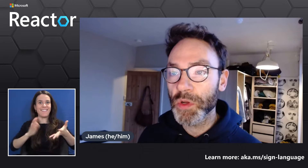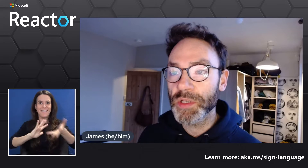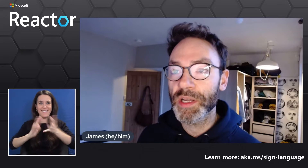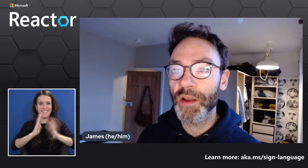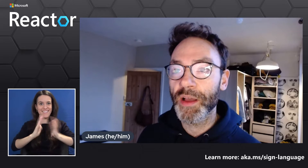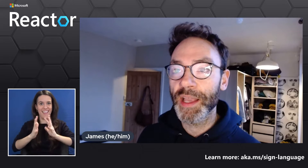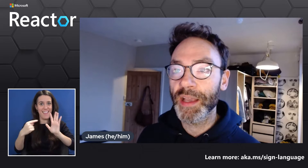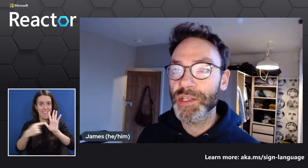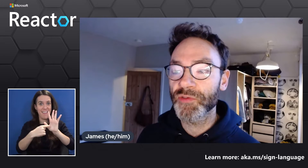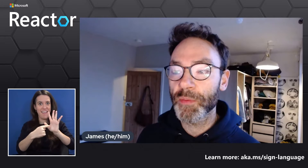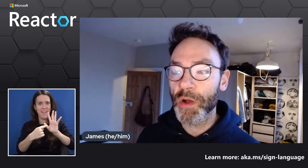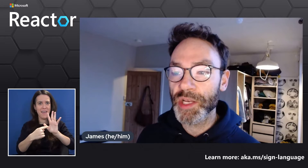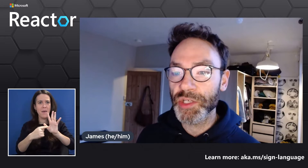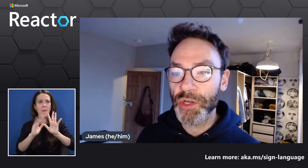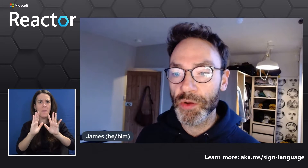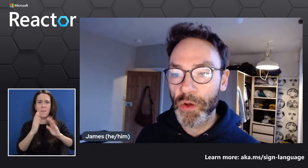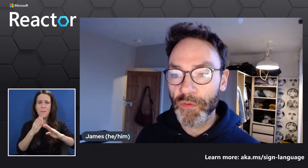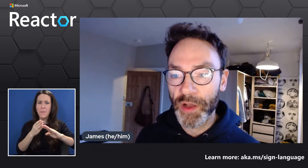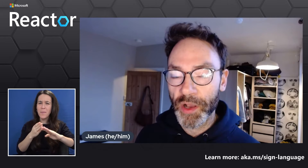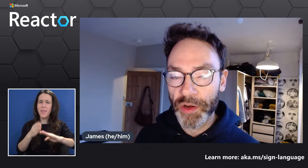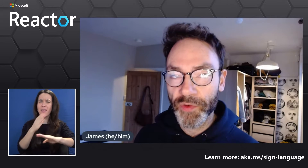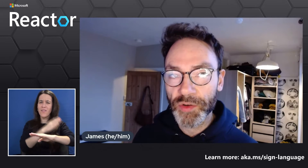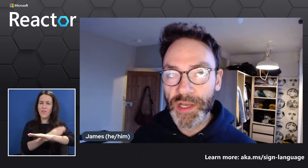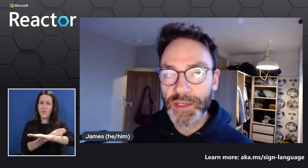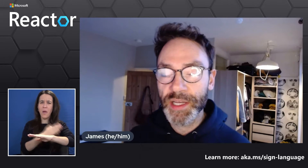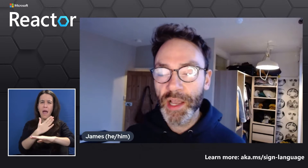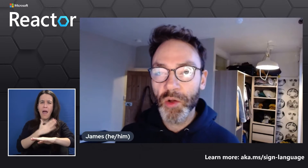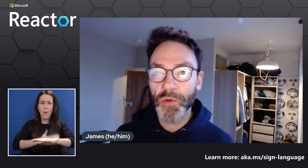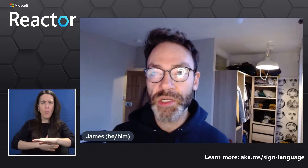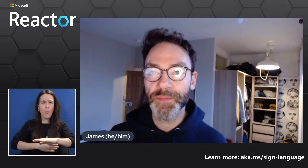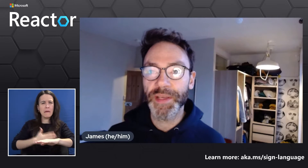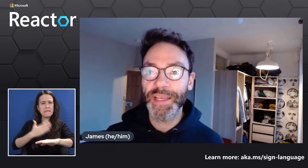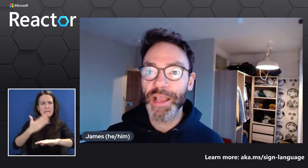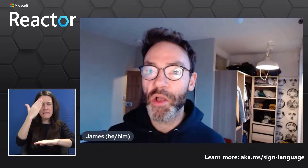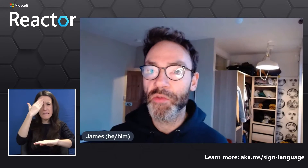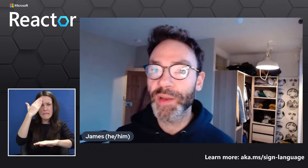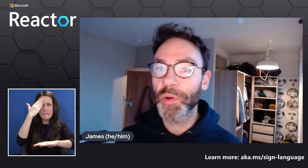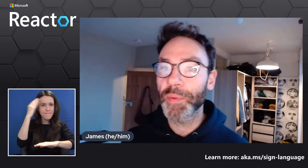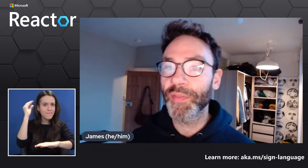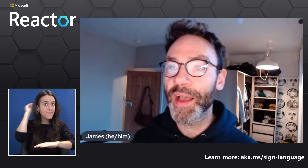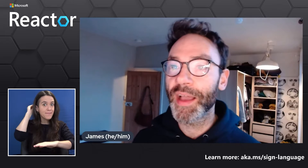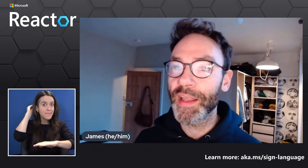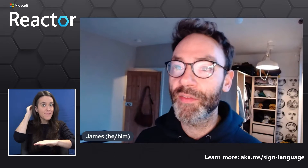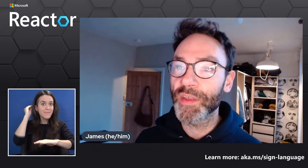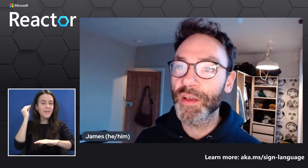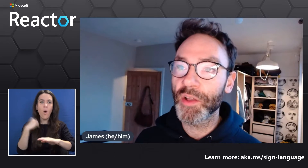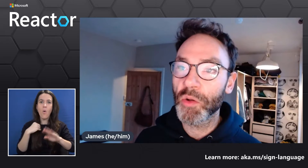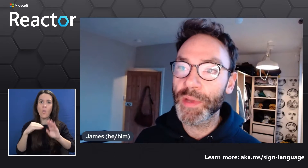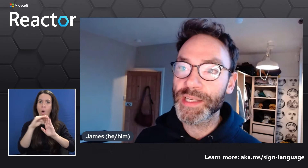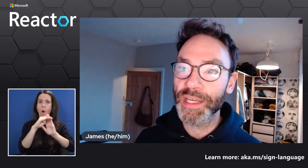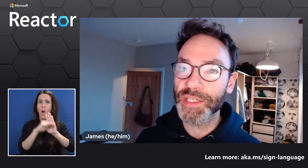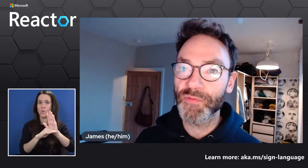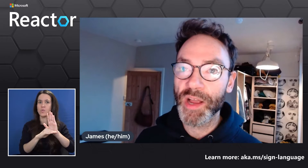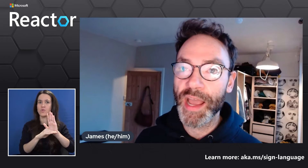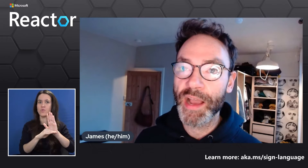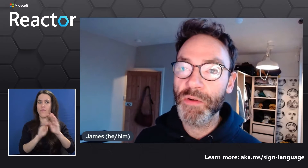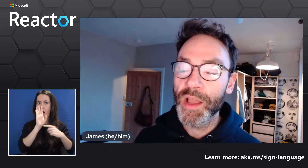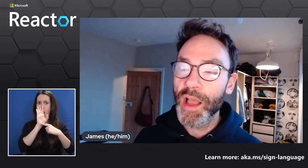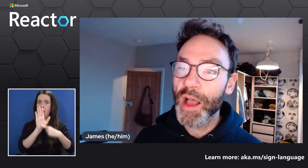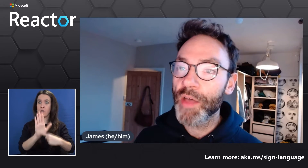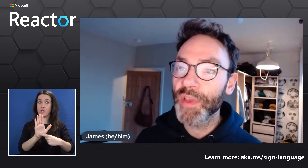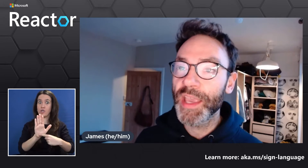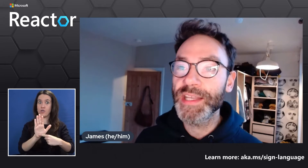I would like to remind you of our code of conduct. We'll just be hopefully popping that in the comment section right